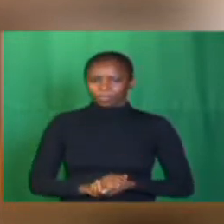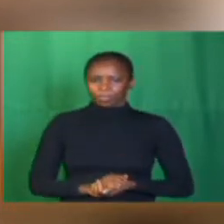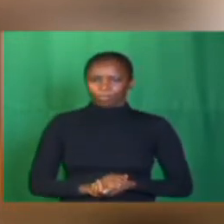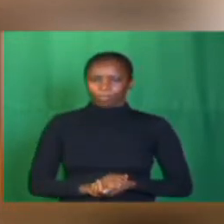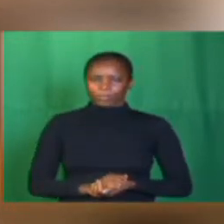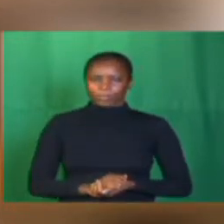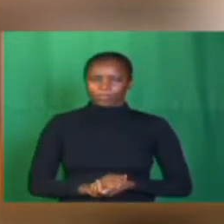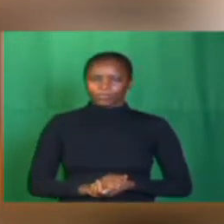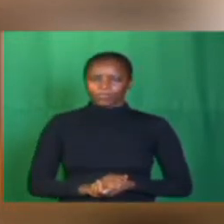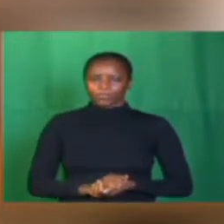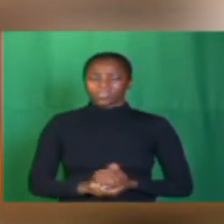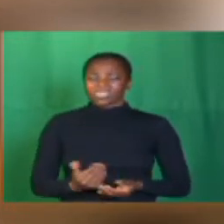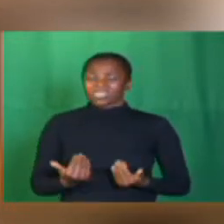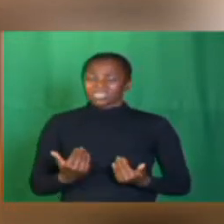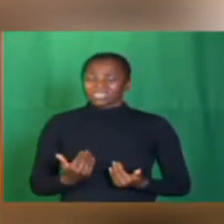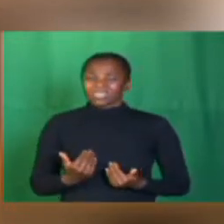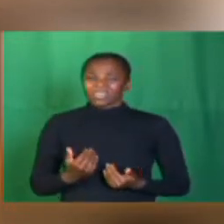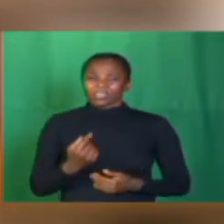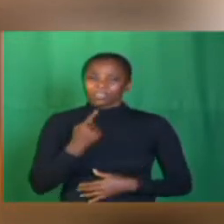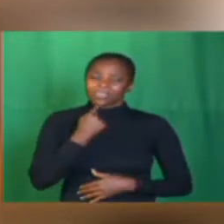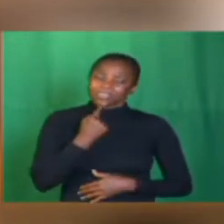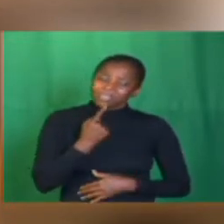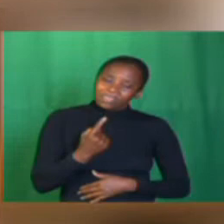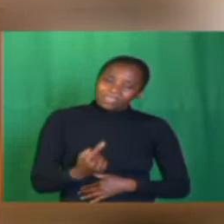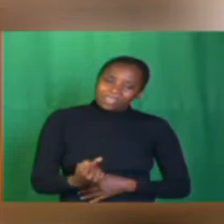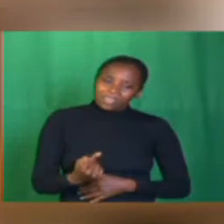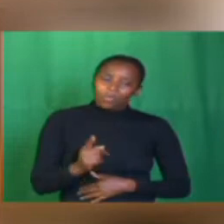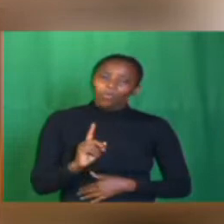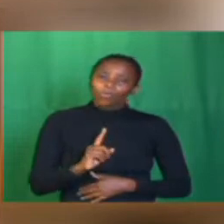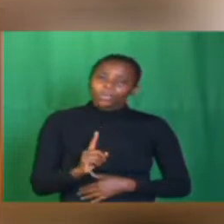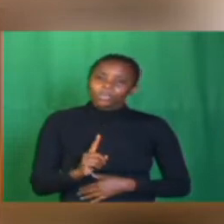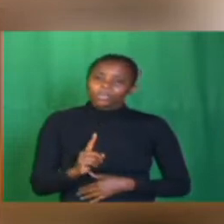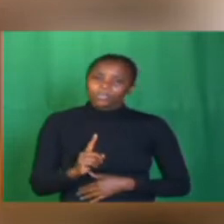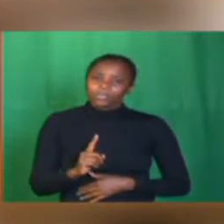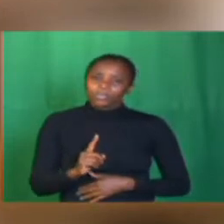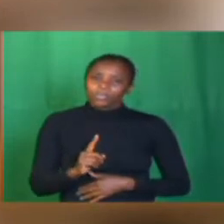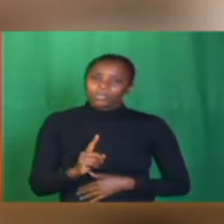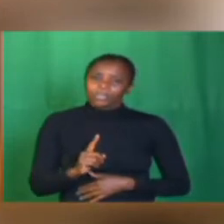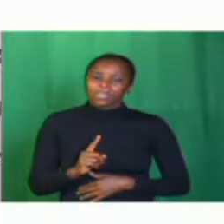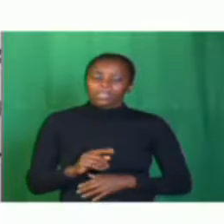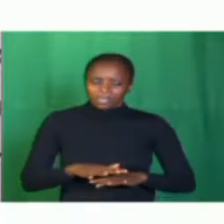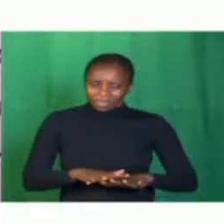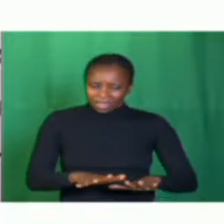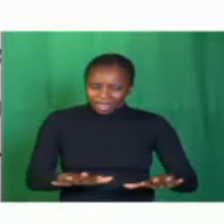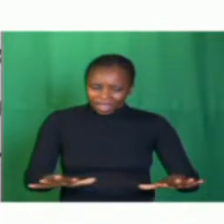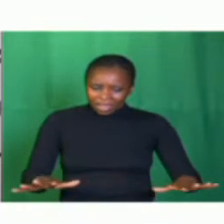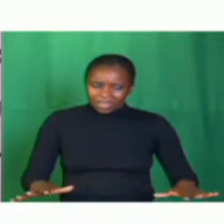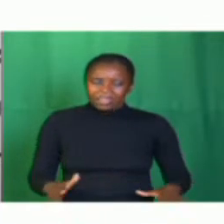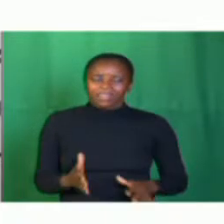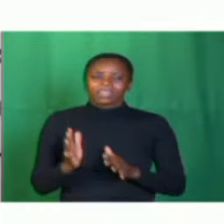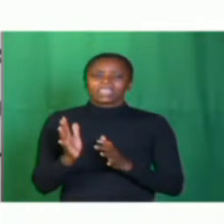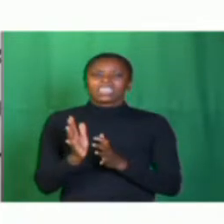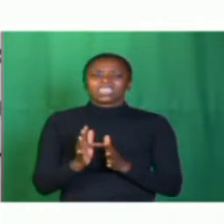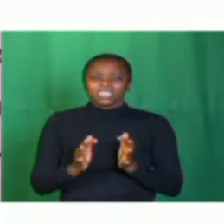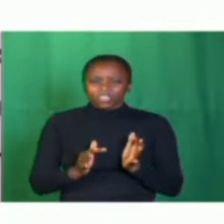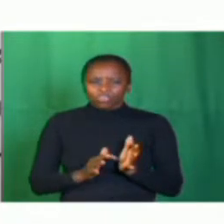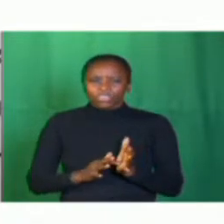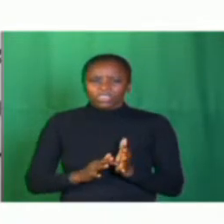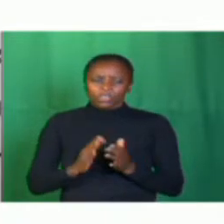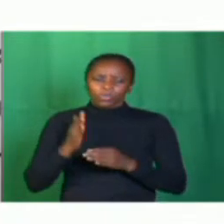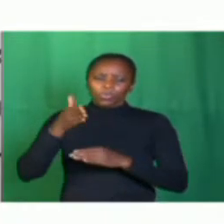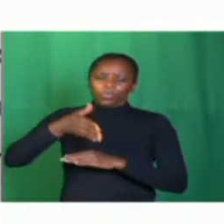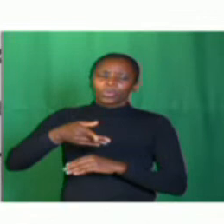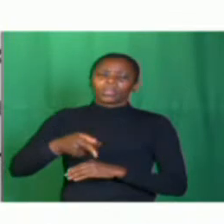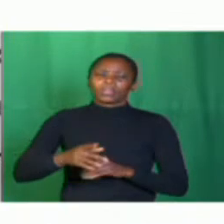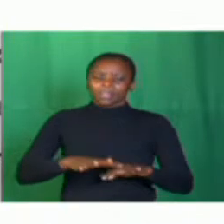Also, it marks the end of Jesus's earthly ministry. It marks the end of